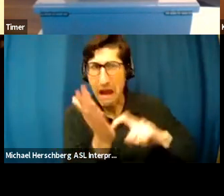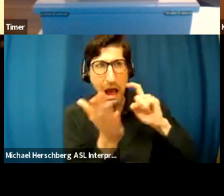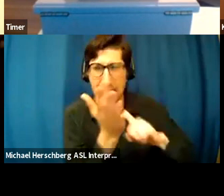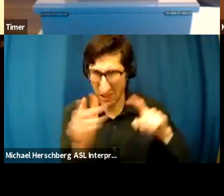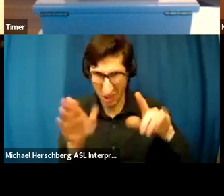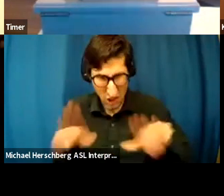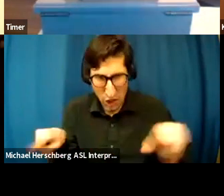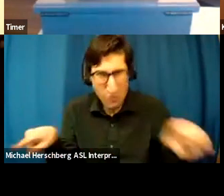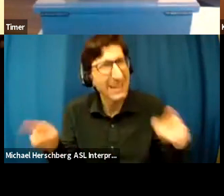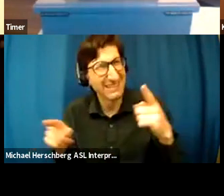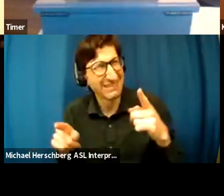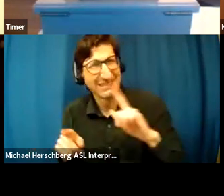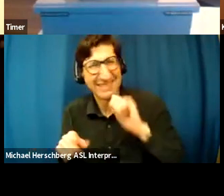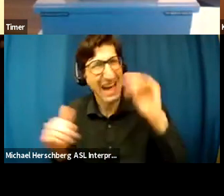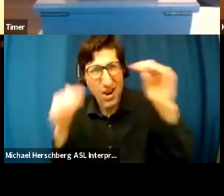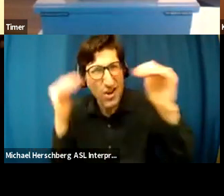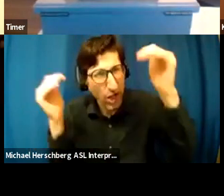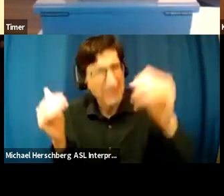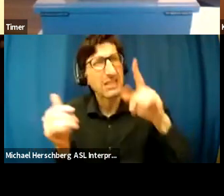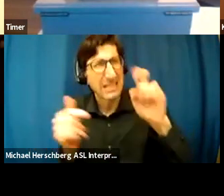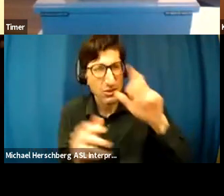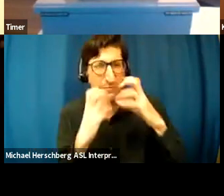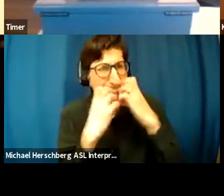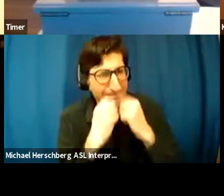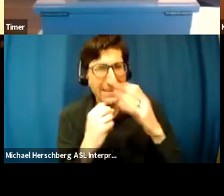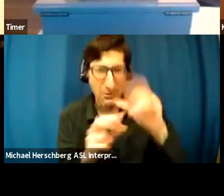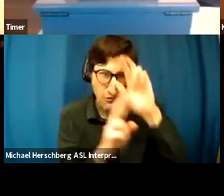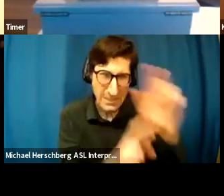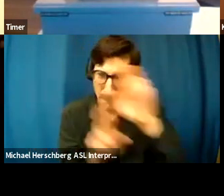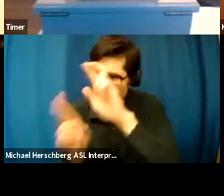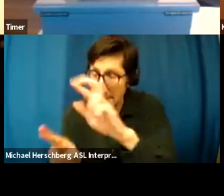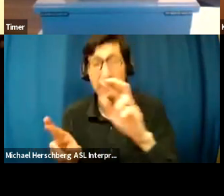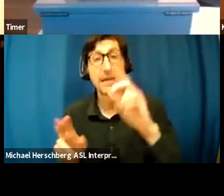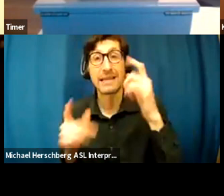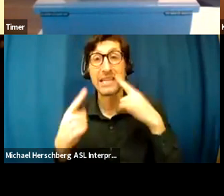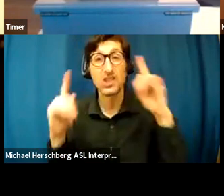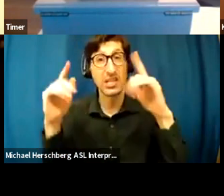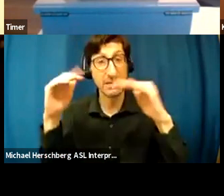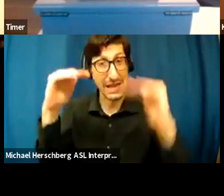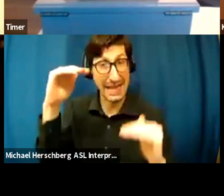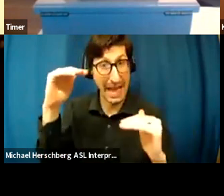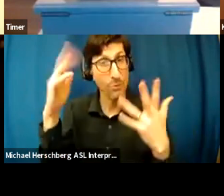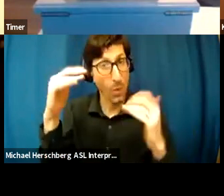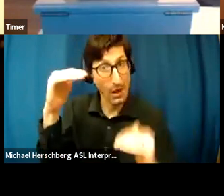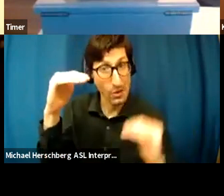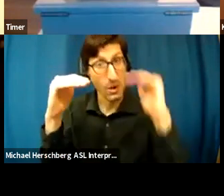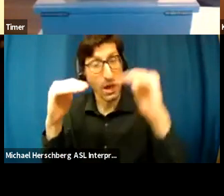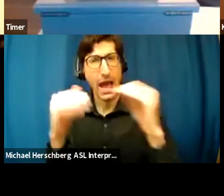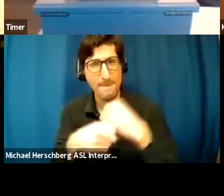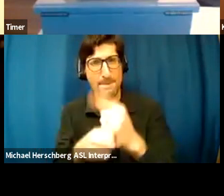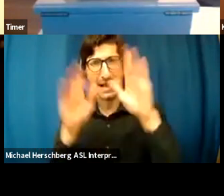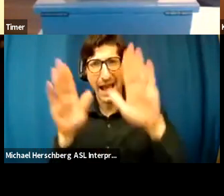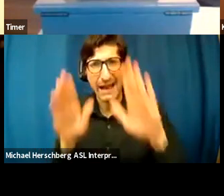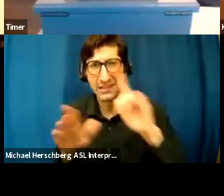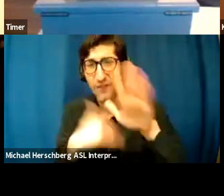are children and need to be treated with value and respect. In order to close the achievement gap and strive for equity among students and true excellence for all